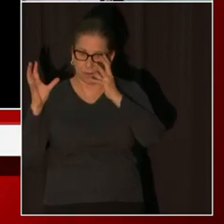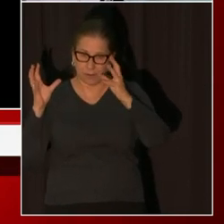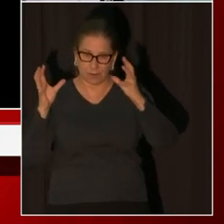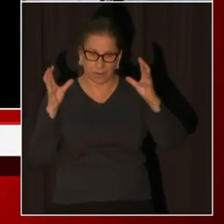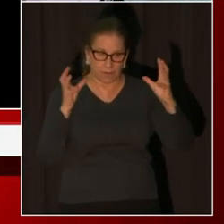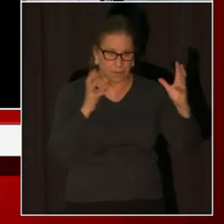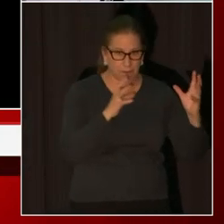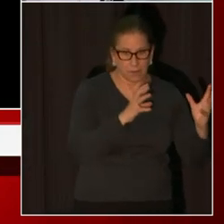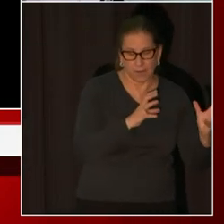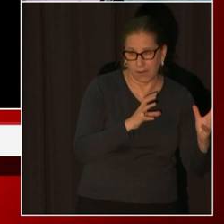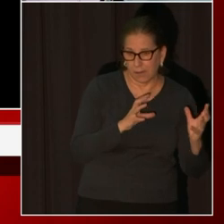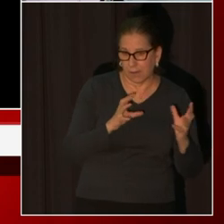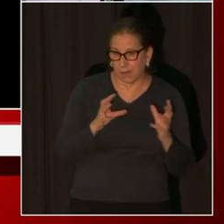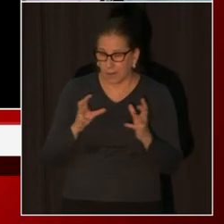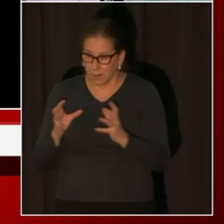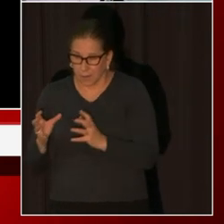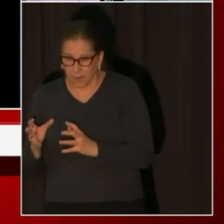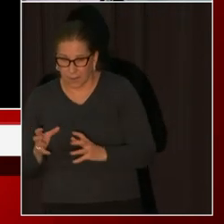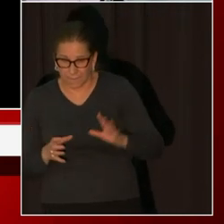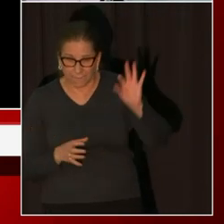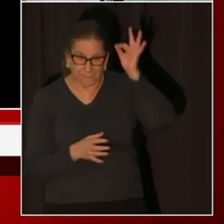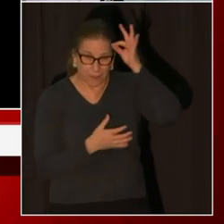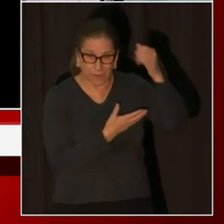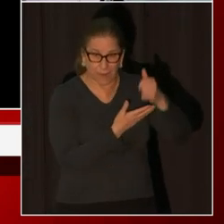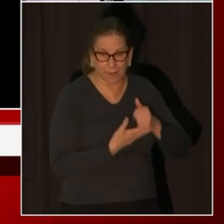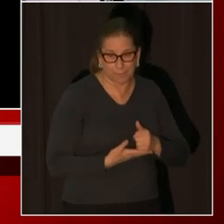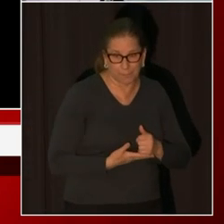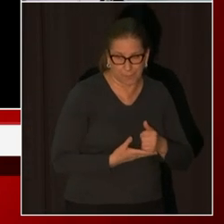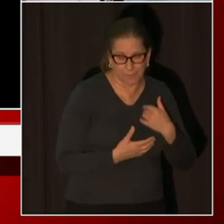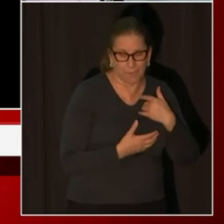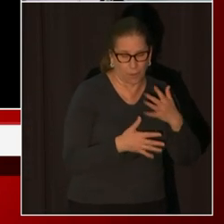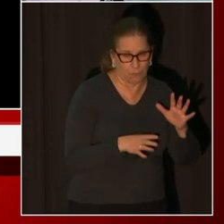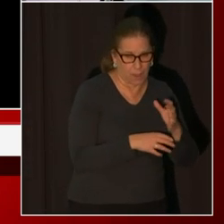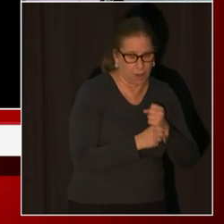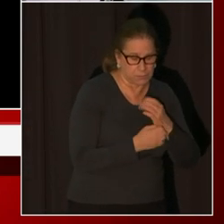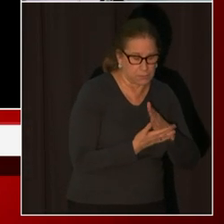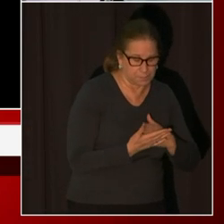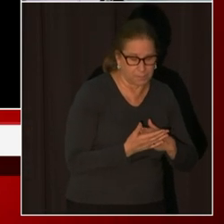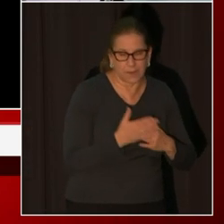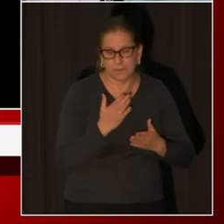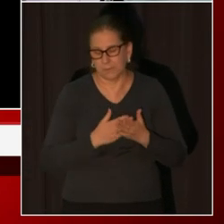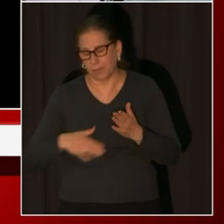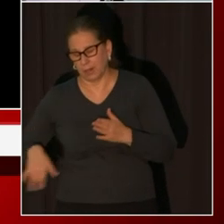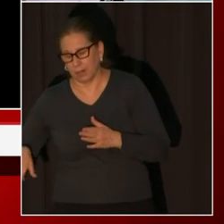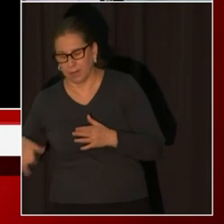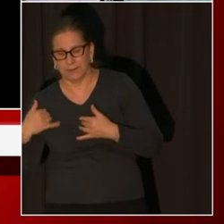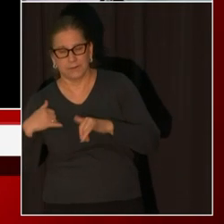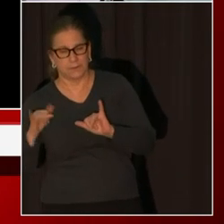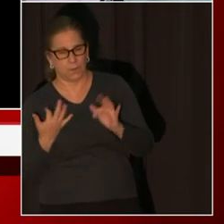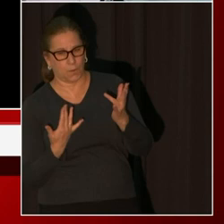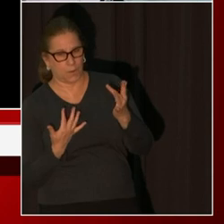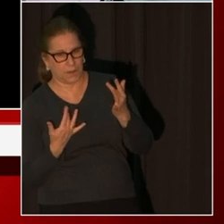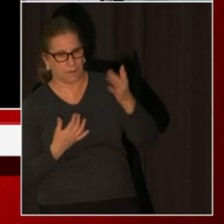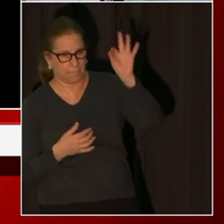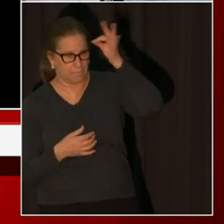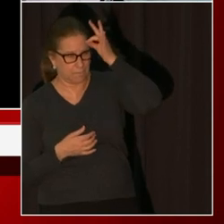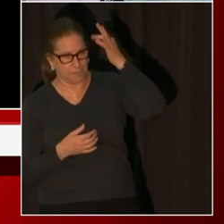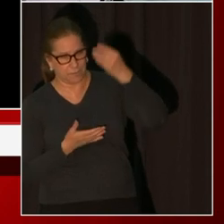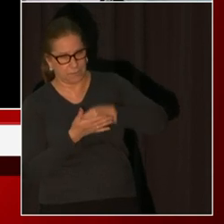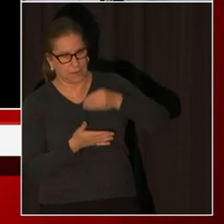awaiting, and some of which we have already received, most of which we're awaiting to receive from the federal government with